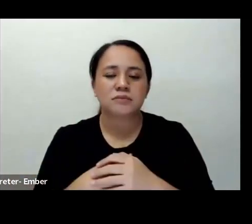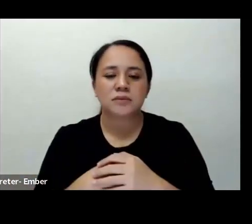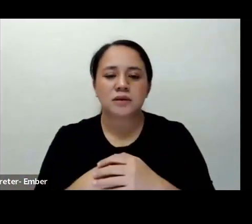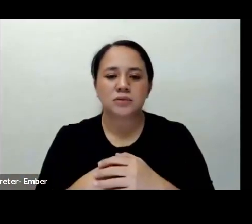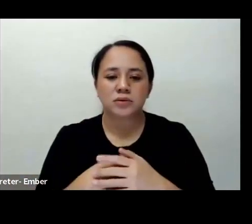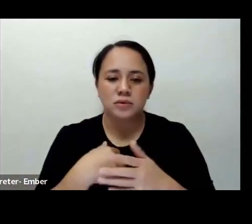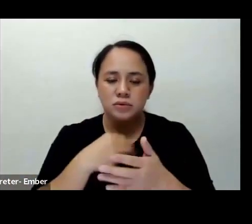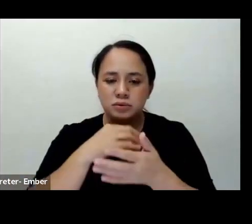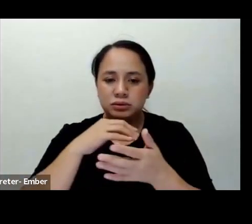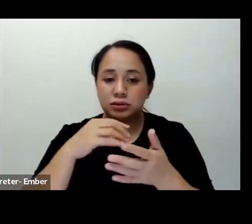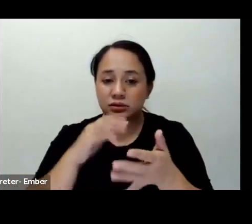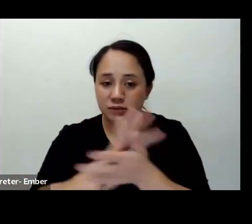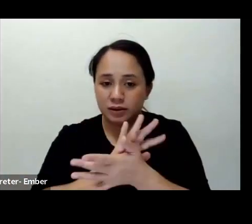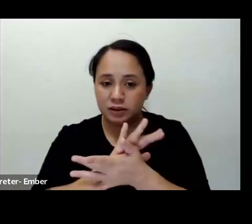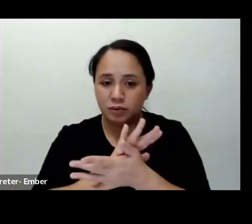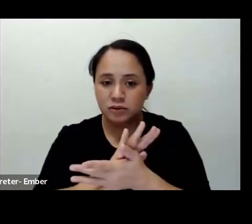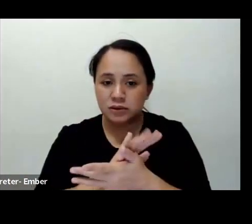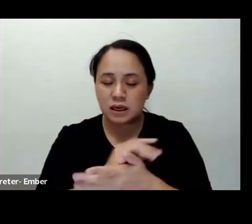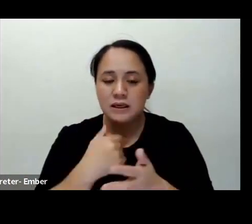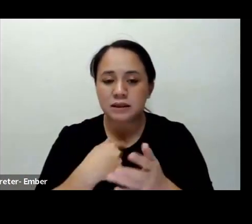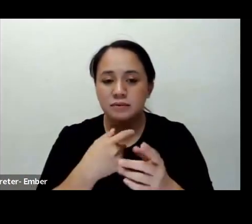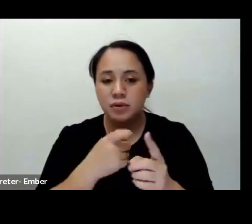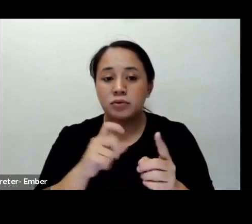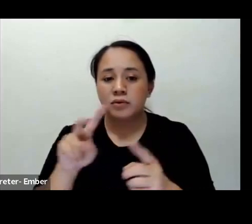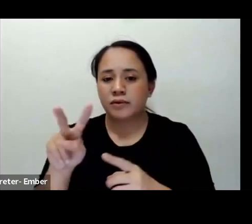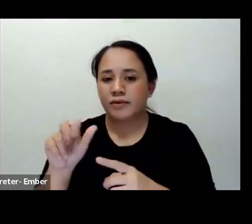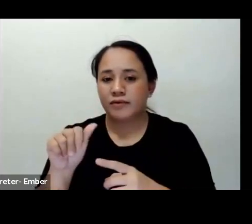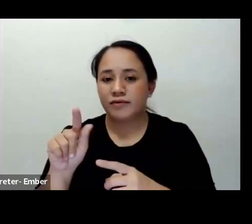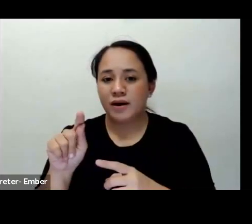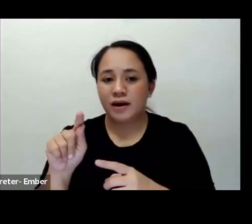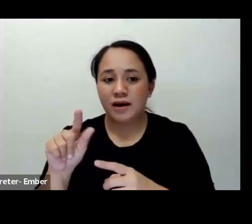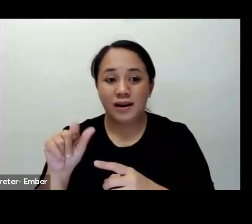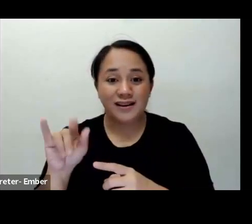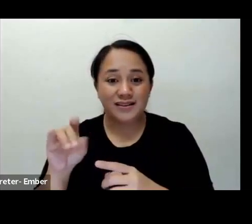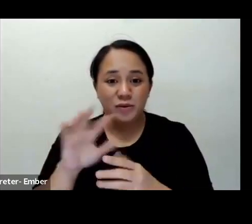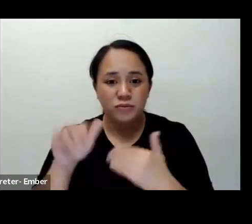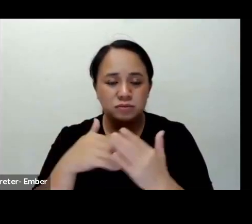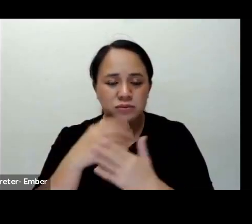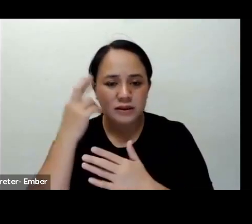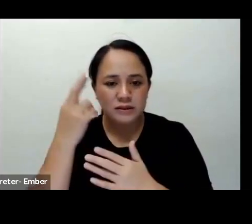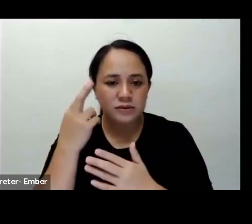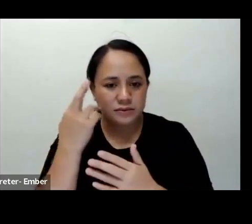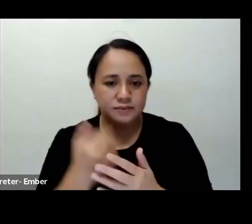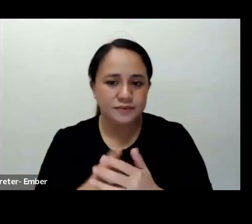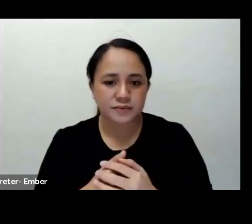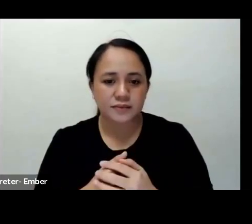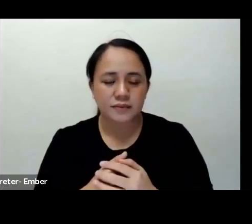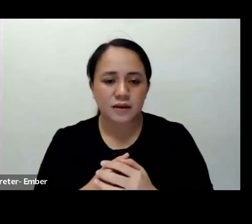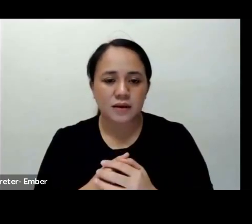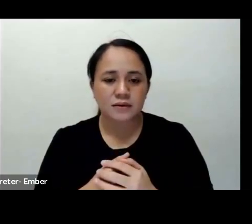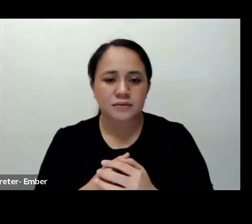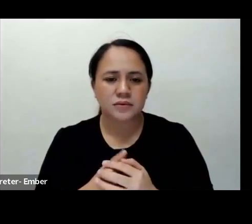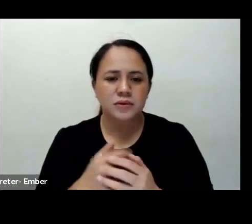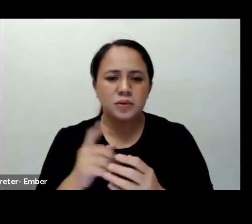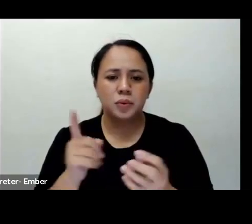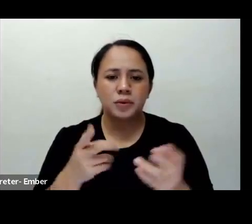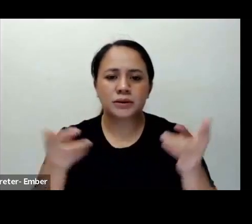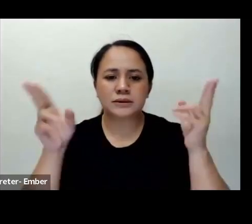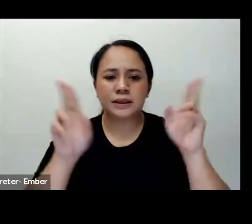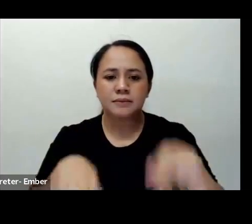the citations are valid. So what happened